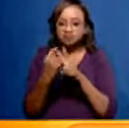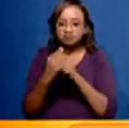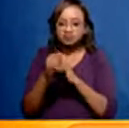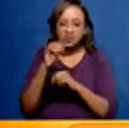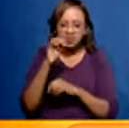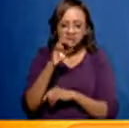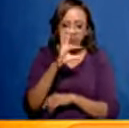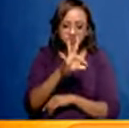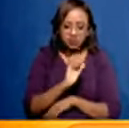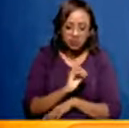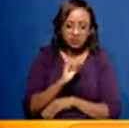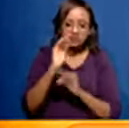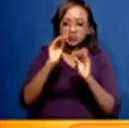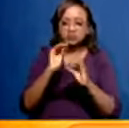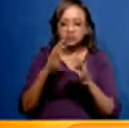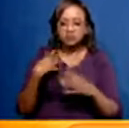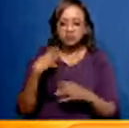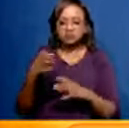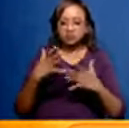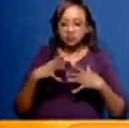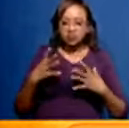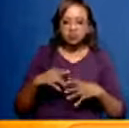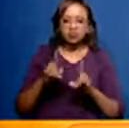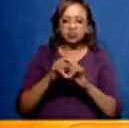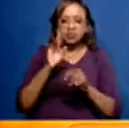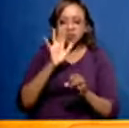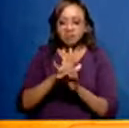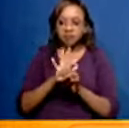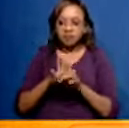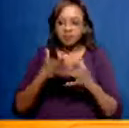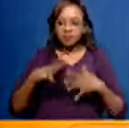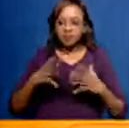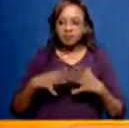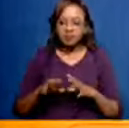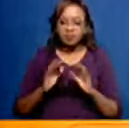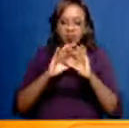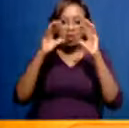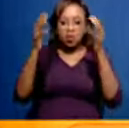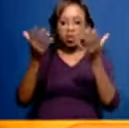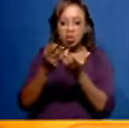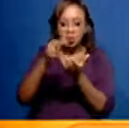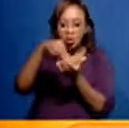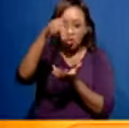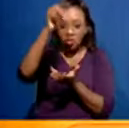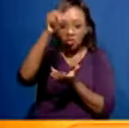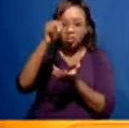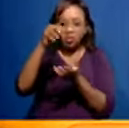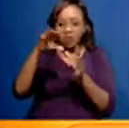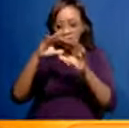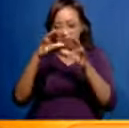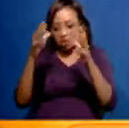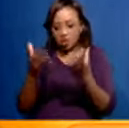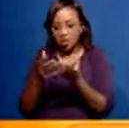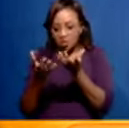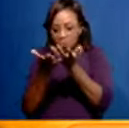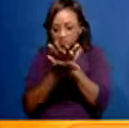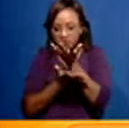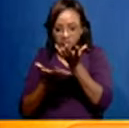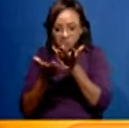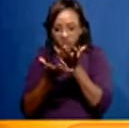kids from the global north, but to many, many people from the global south. Why? Because again, without